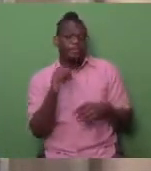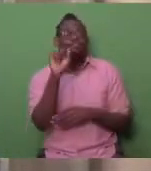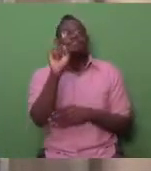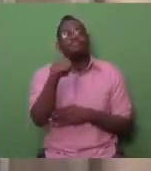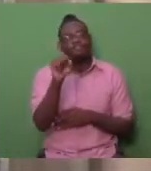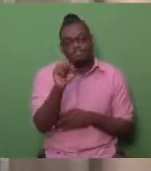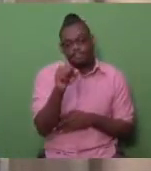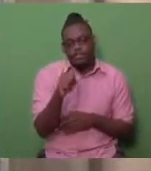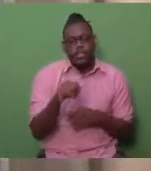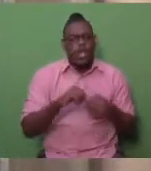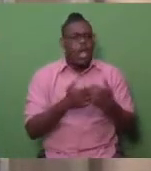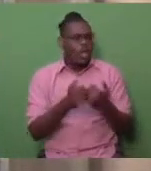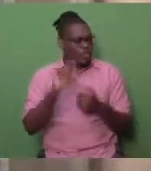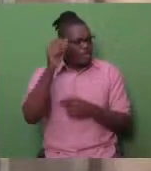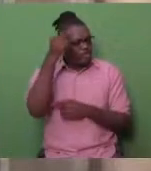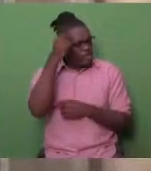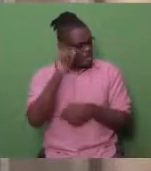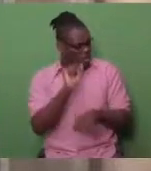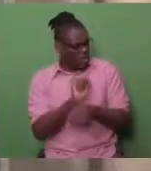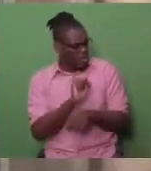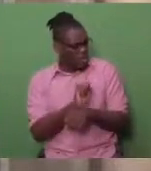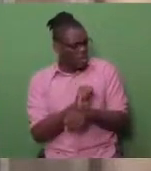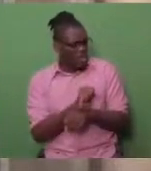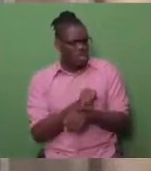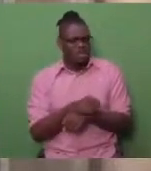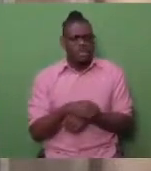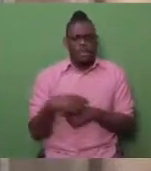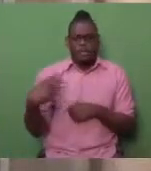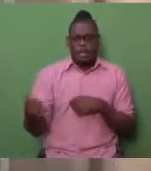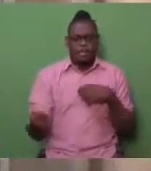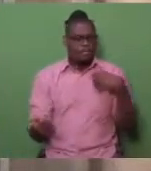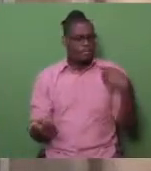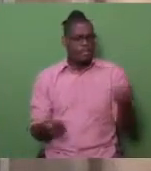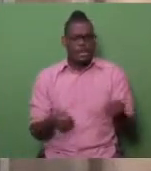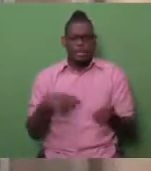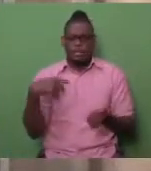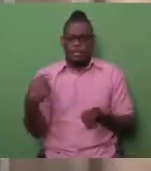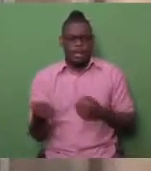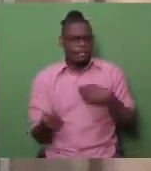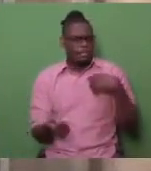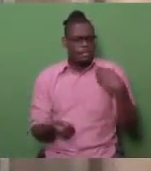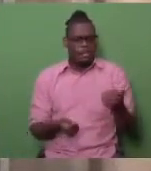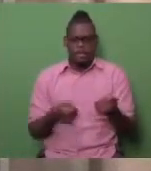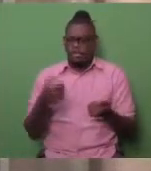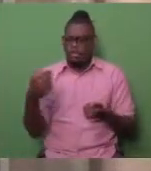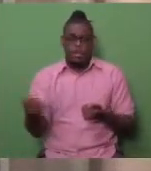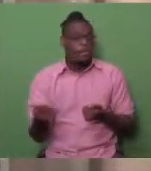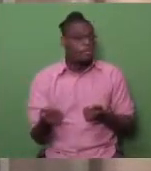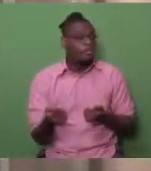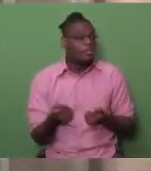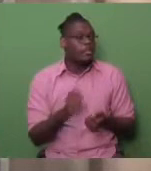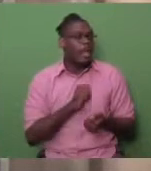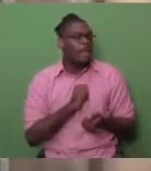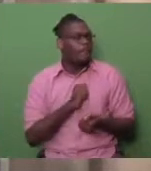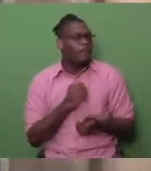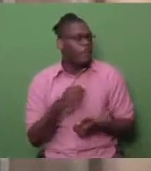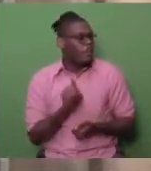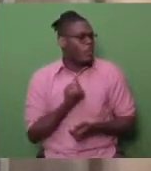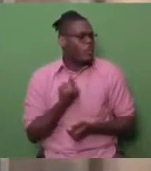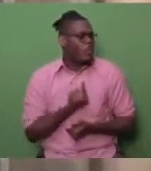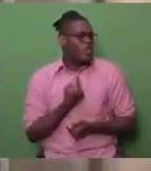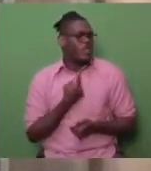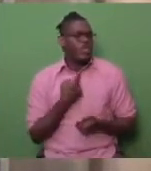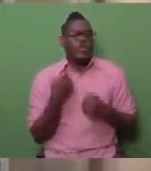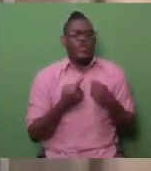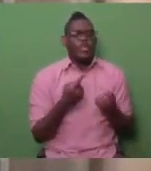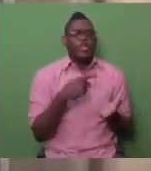from left hand to right hand, himself for himself. And the people must foot the bills at the end of the day.